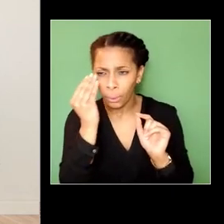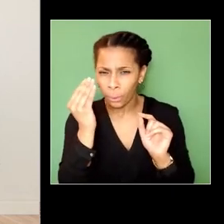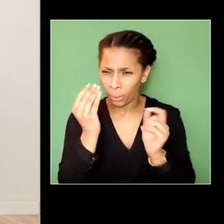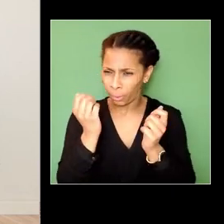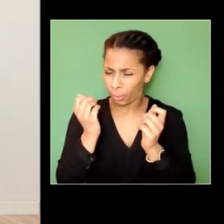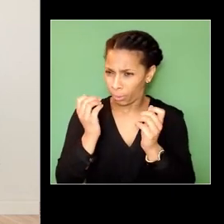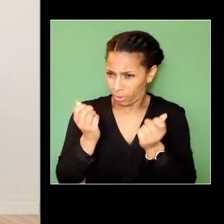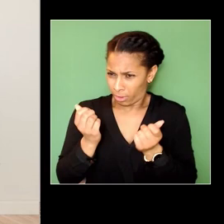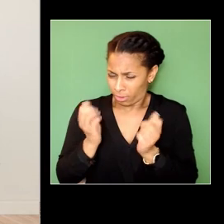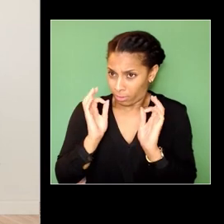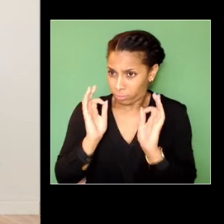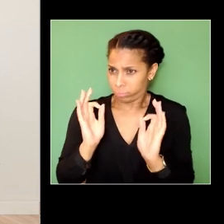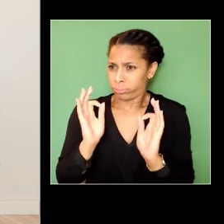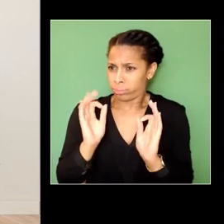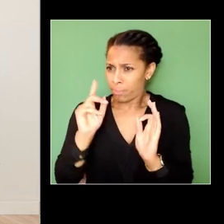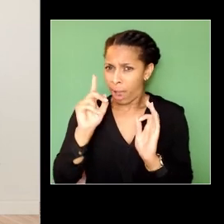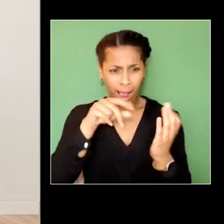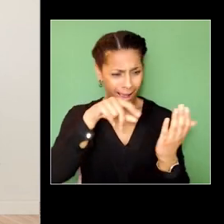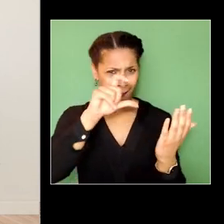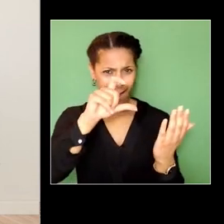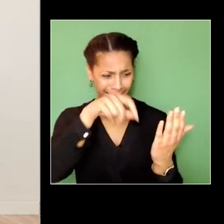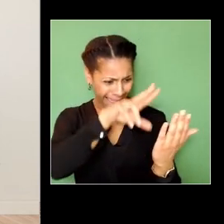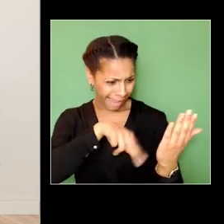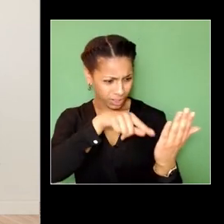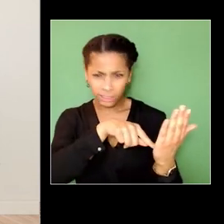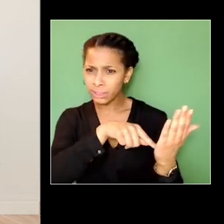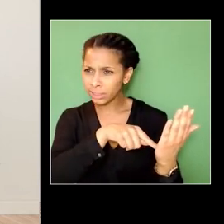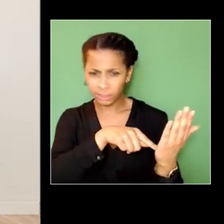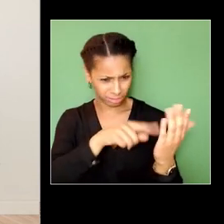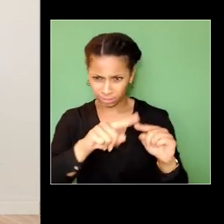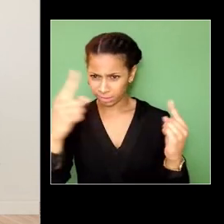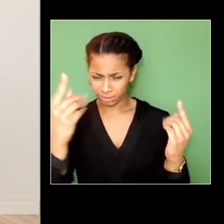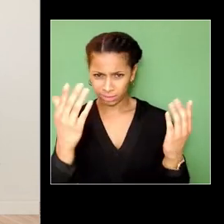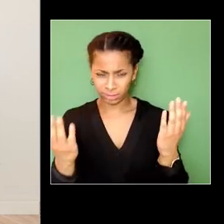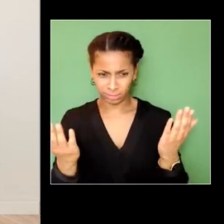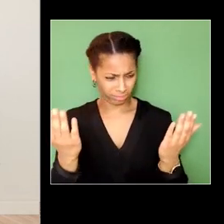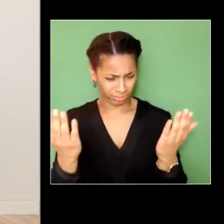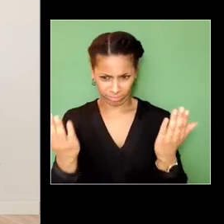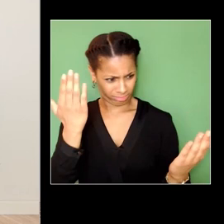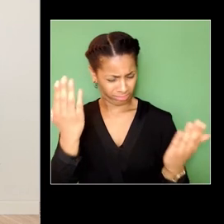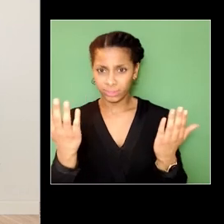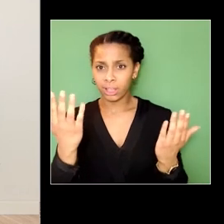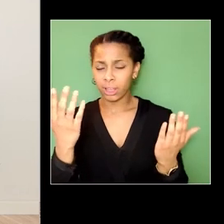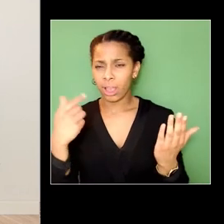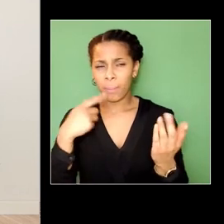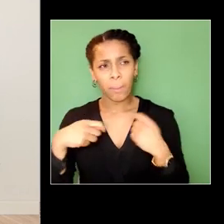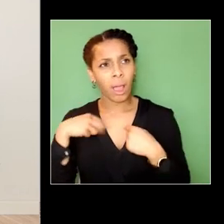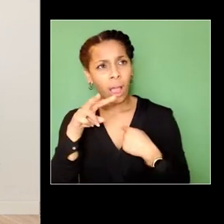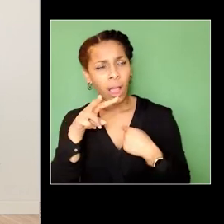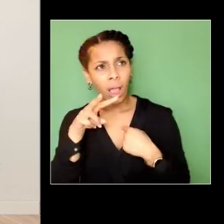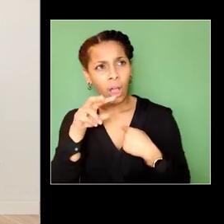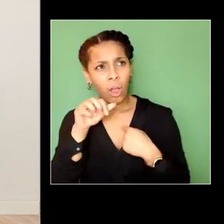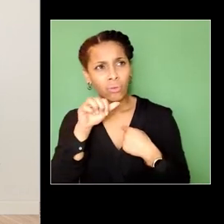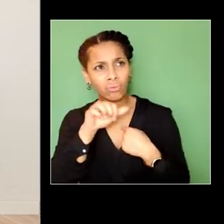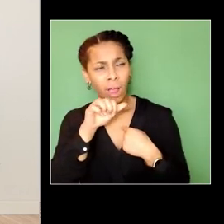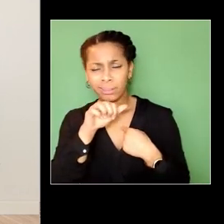you do on a canvas. You need to address that. And it really got me thinking, as I was like, actually, no, he's got a point. I was just, you know, you take a